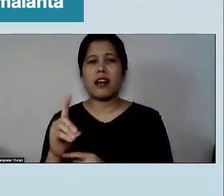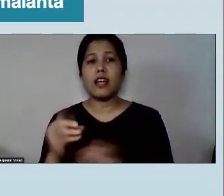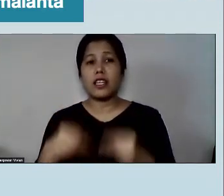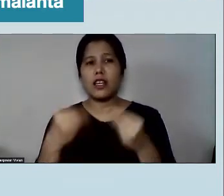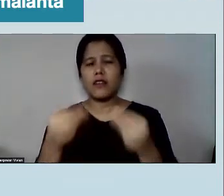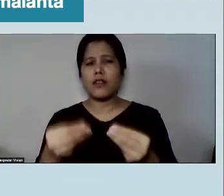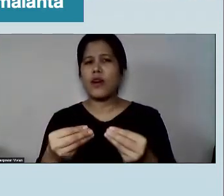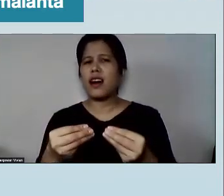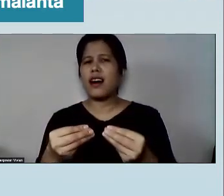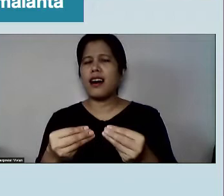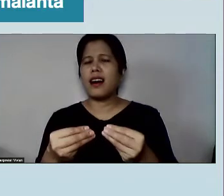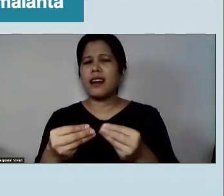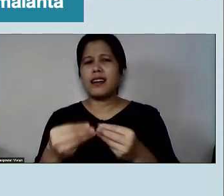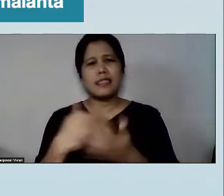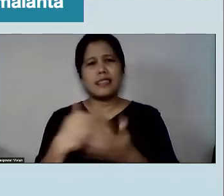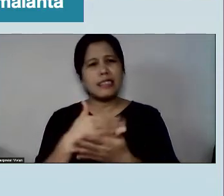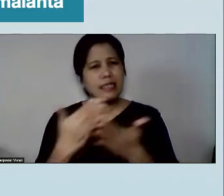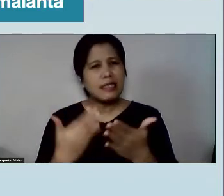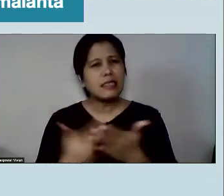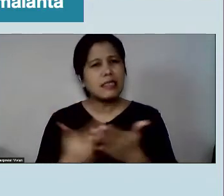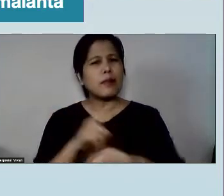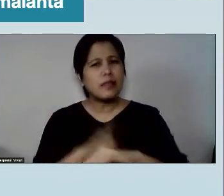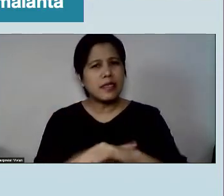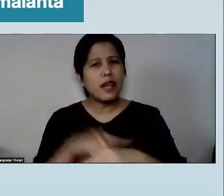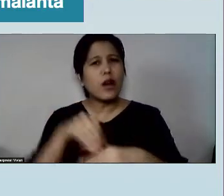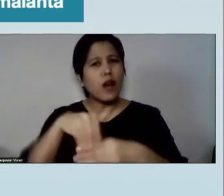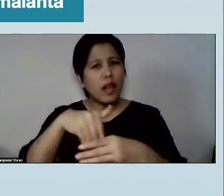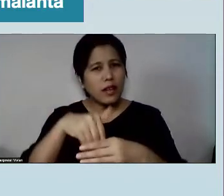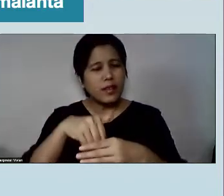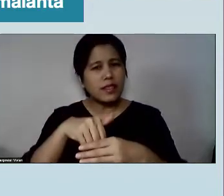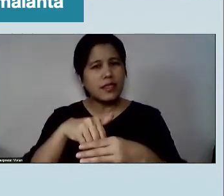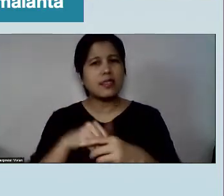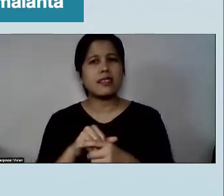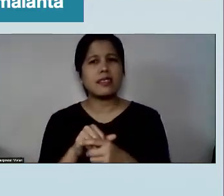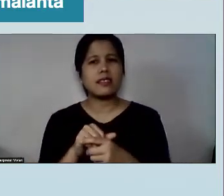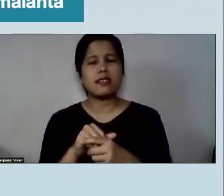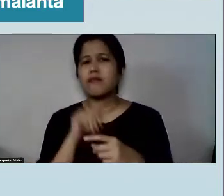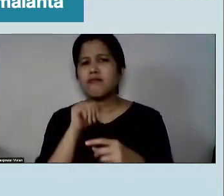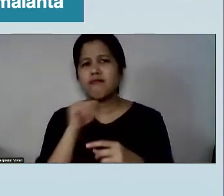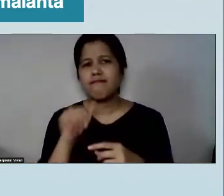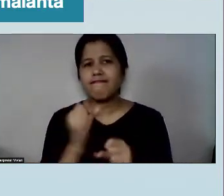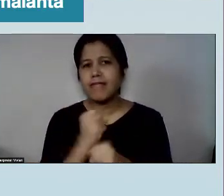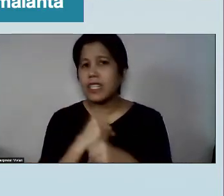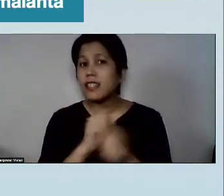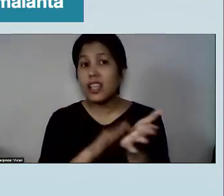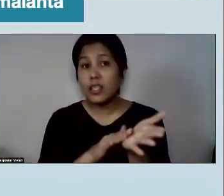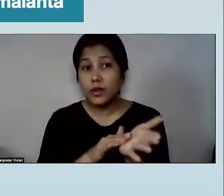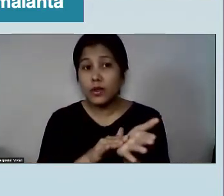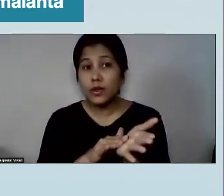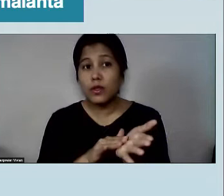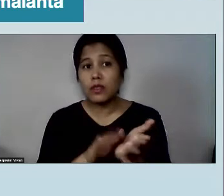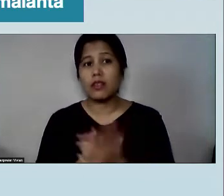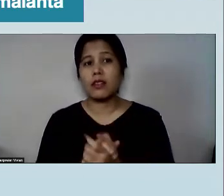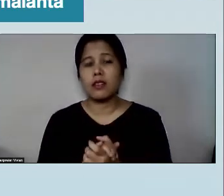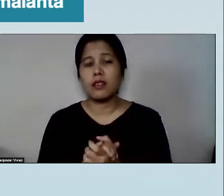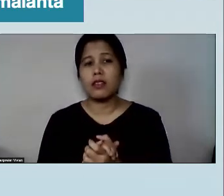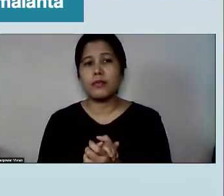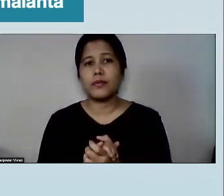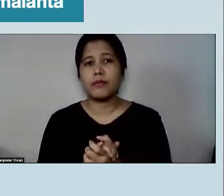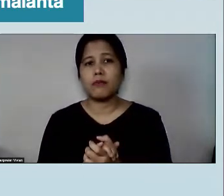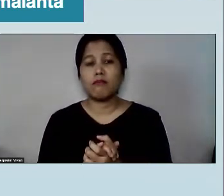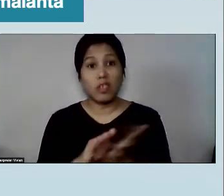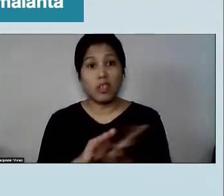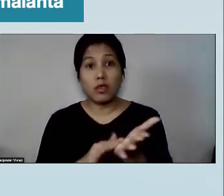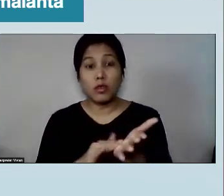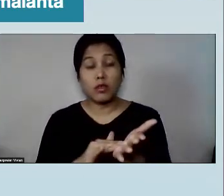not to give them some slack. It's like we're not making an excuse, nor are we saying ADHD should be an excuse for